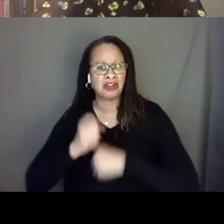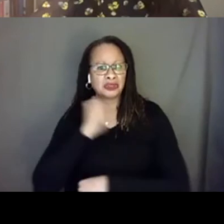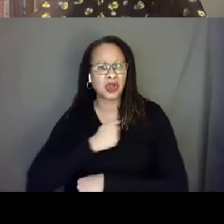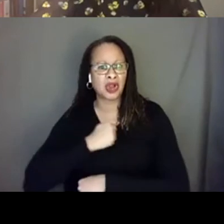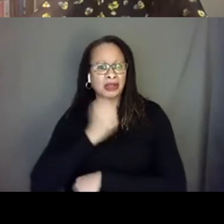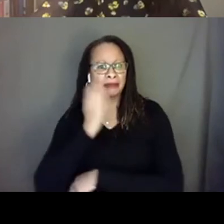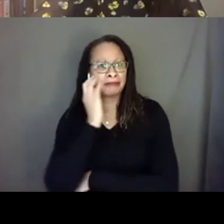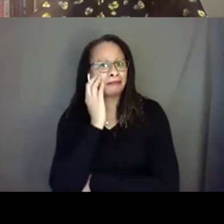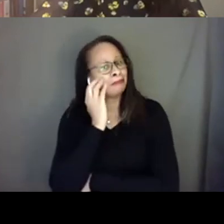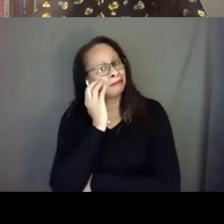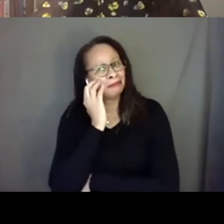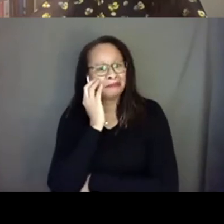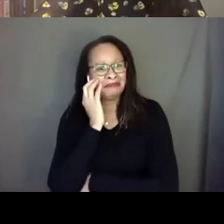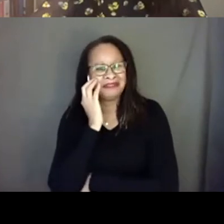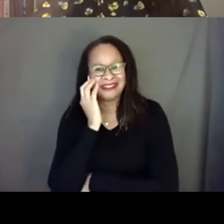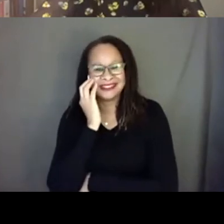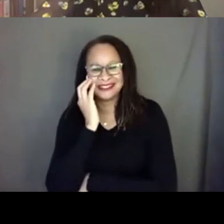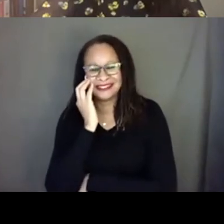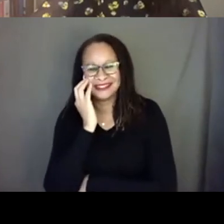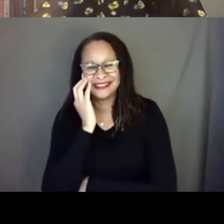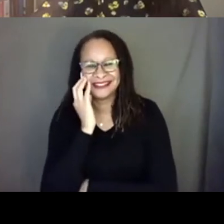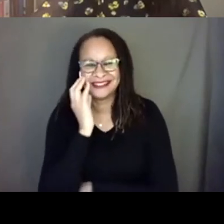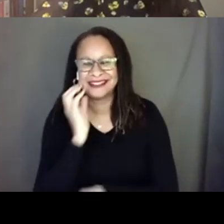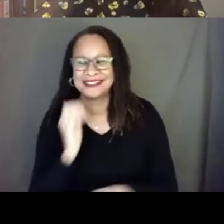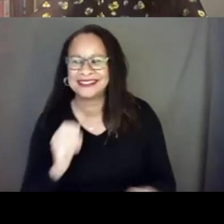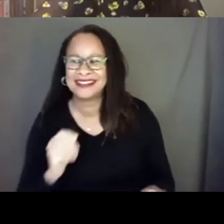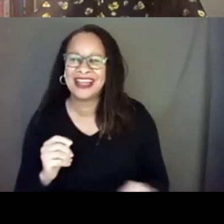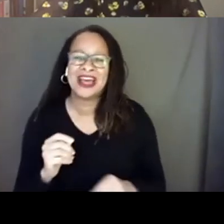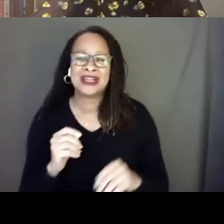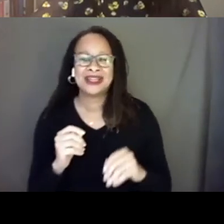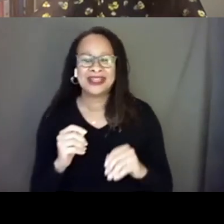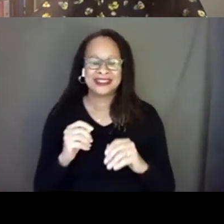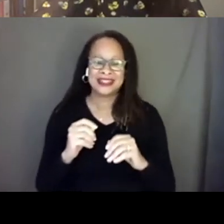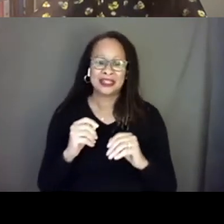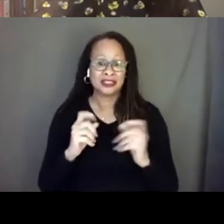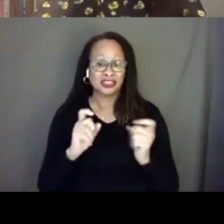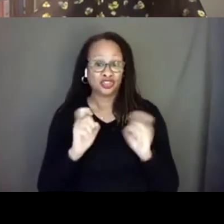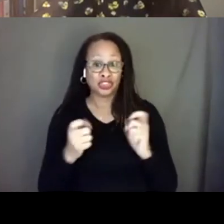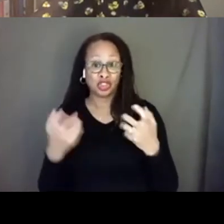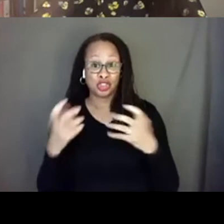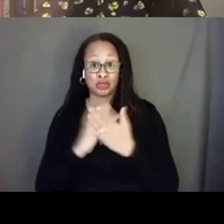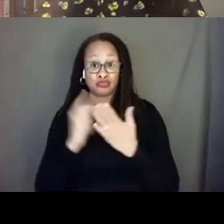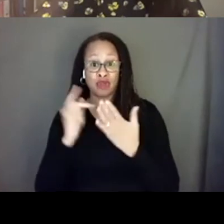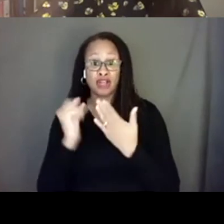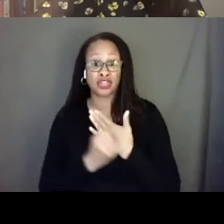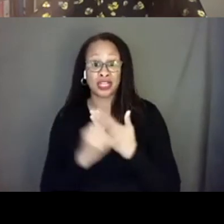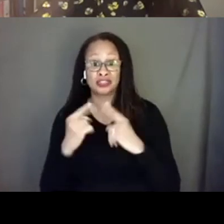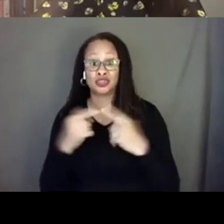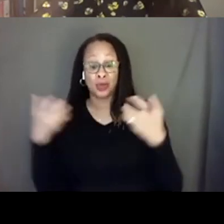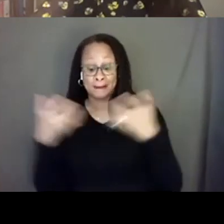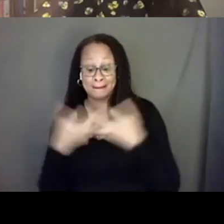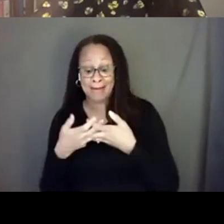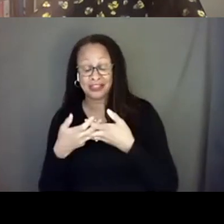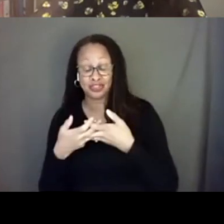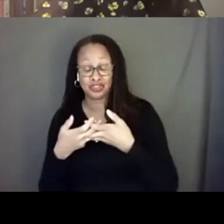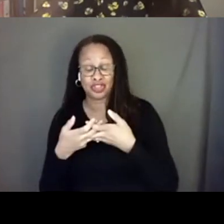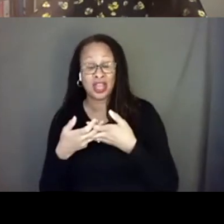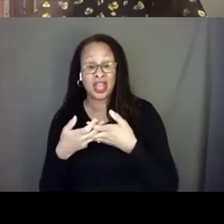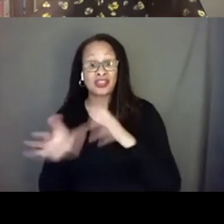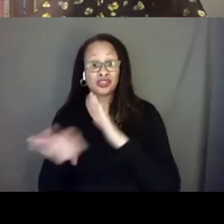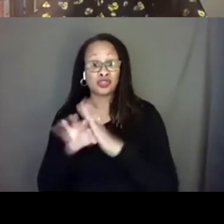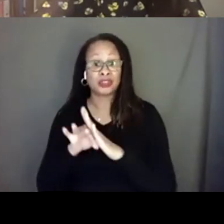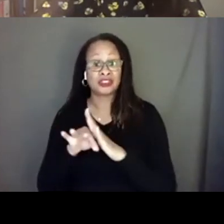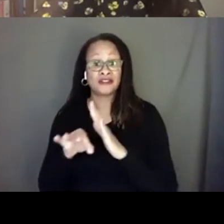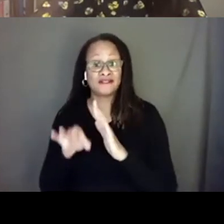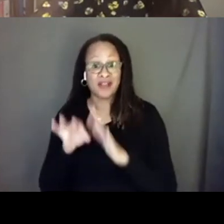You touched on it, just sort of like tweaking the project to match the choice of doing an authentic, you know, authentic casting.